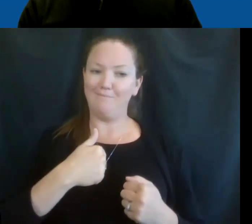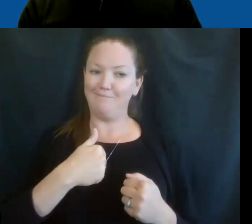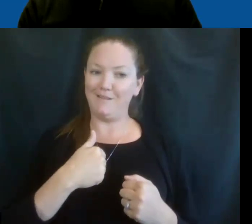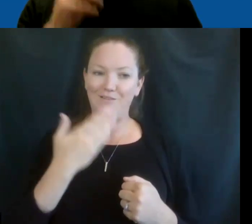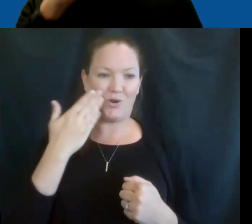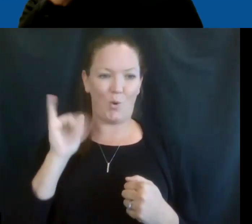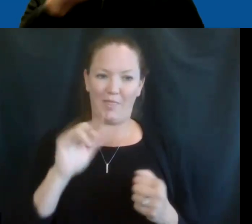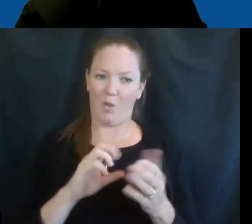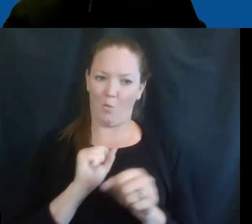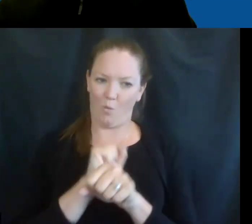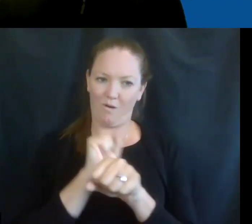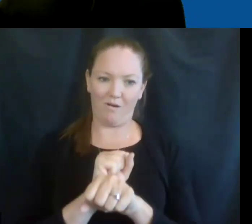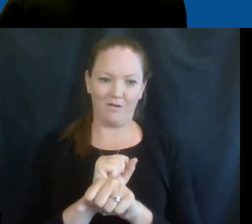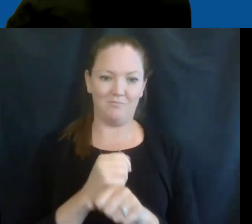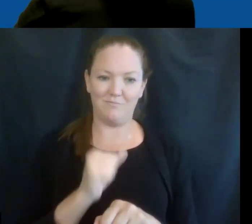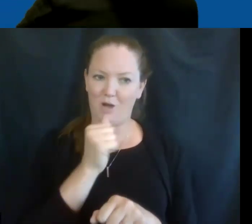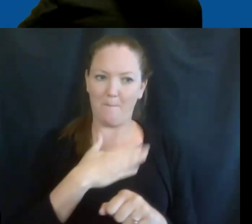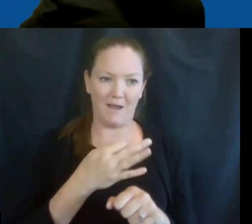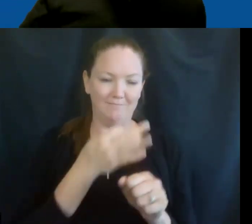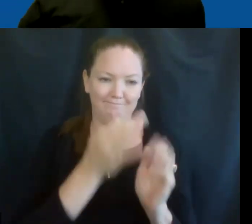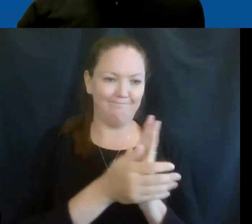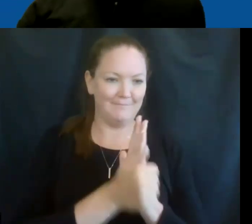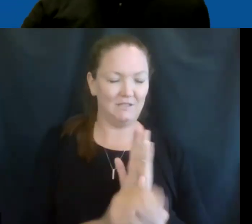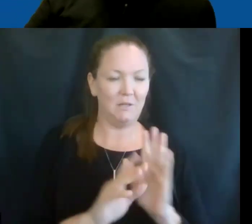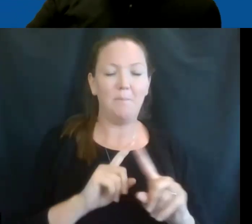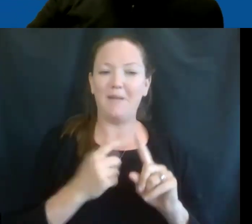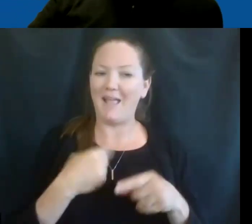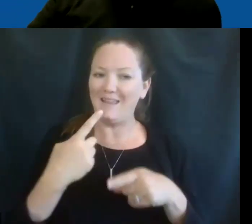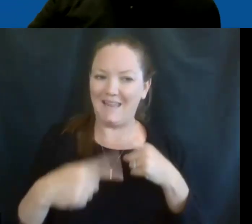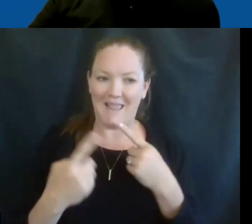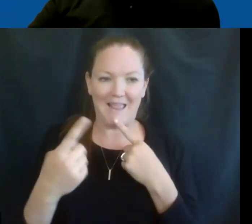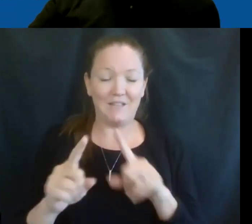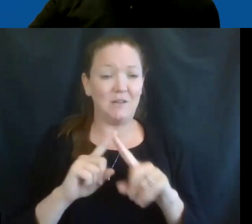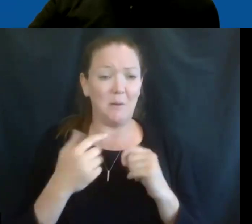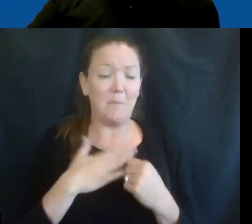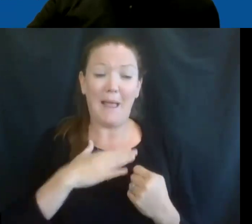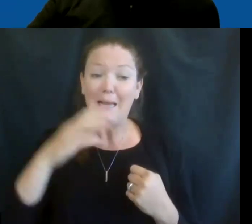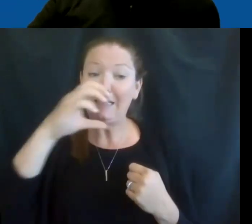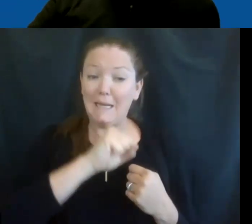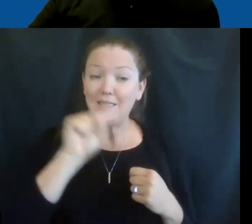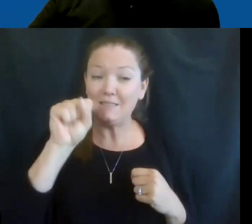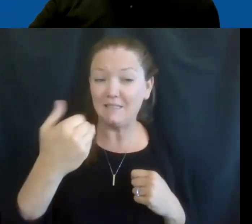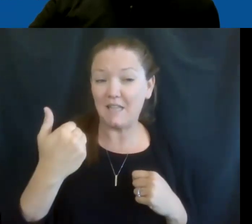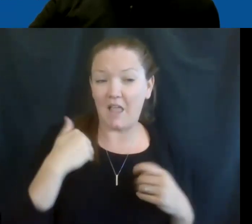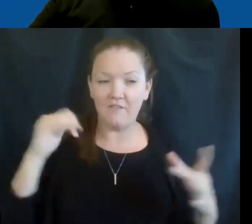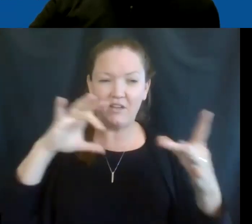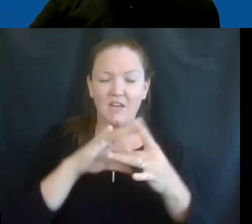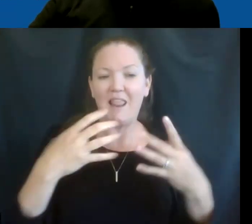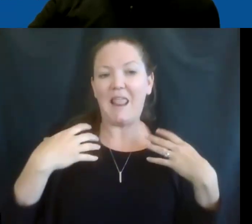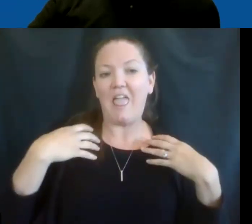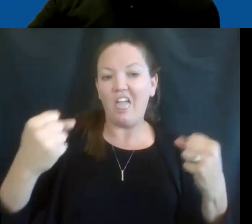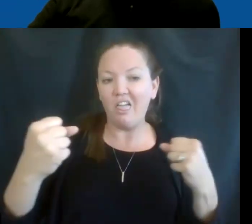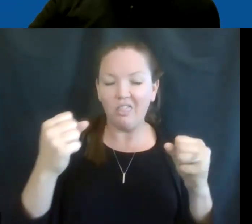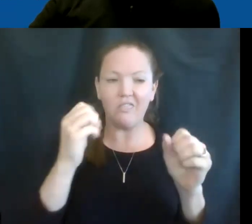work, and so I can't speak to it, but I'm guessing that it's out there within kind of the health practitioner